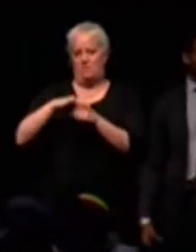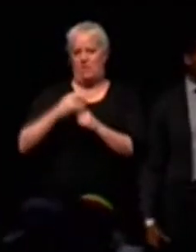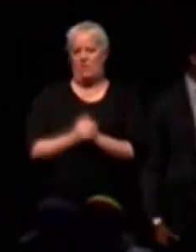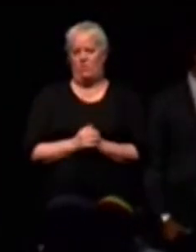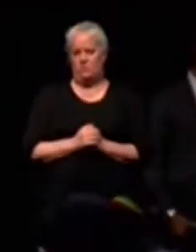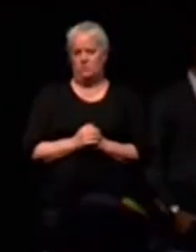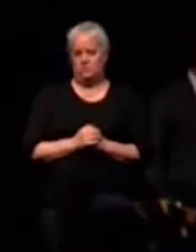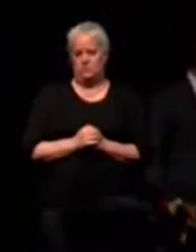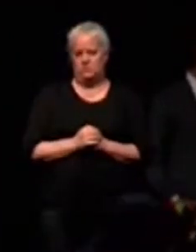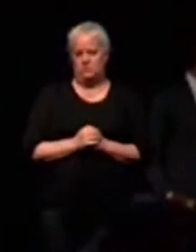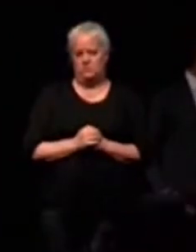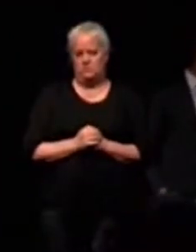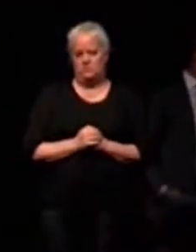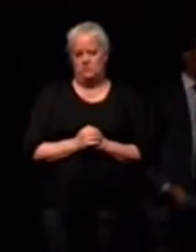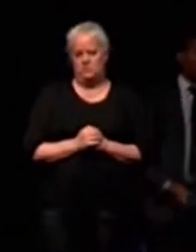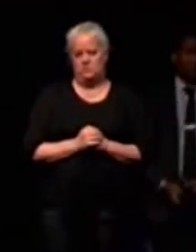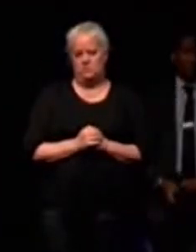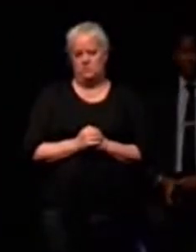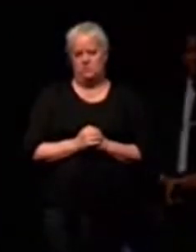at